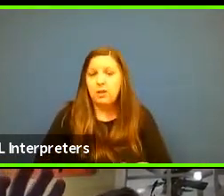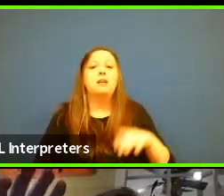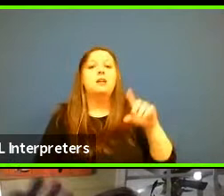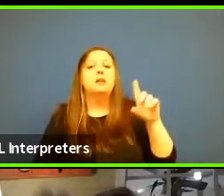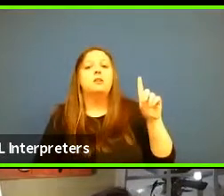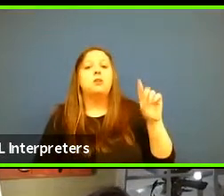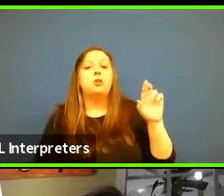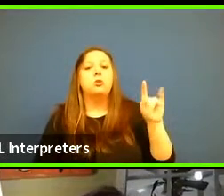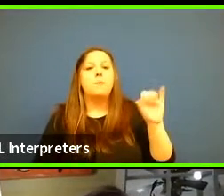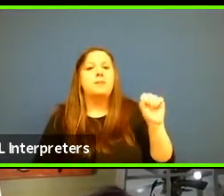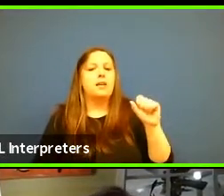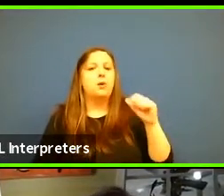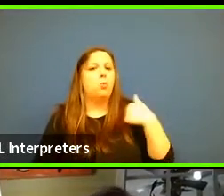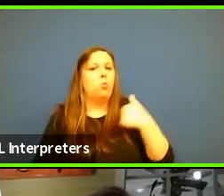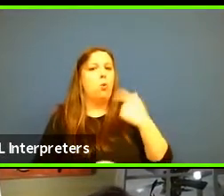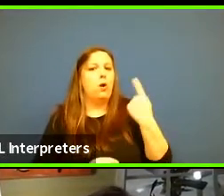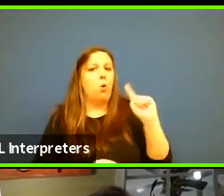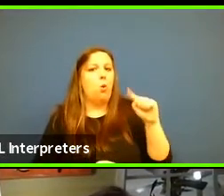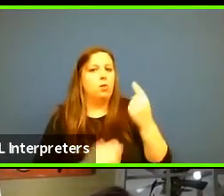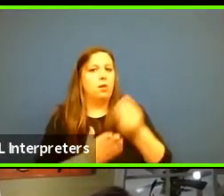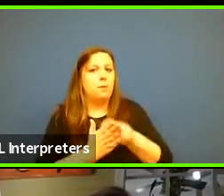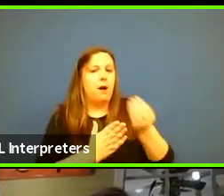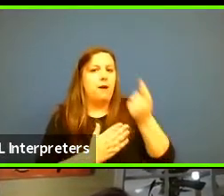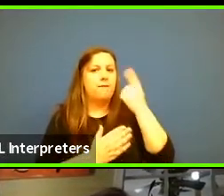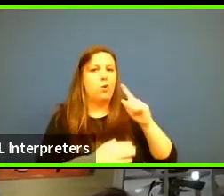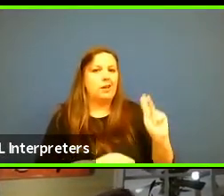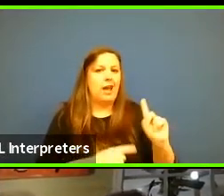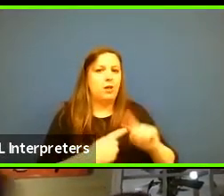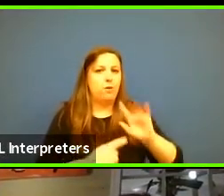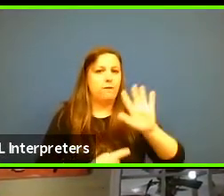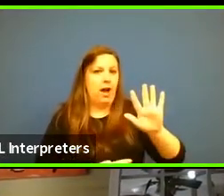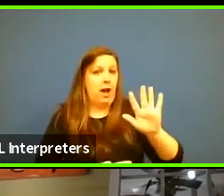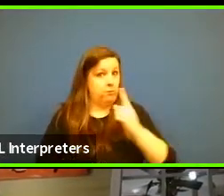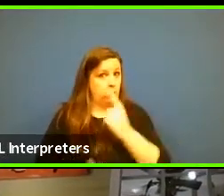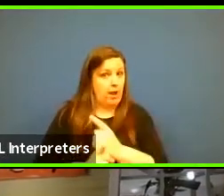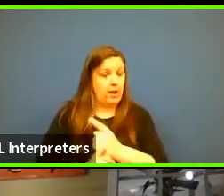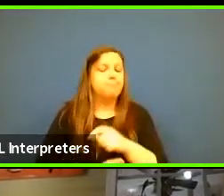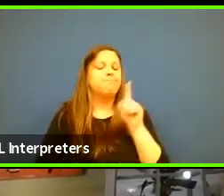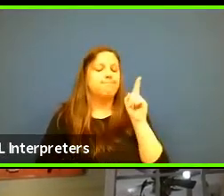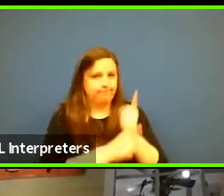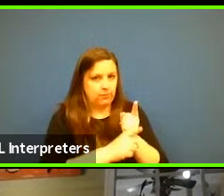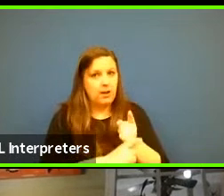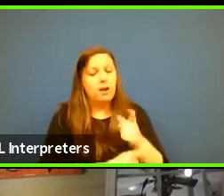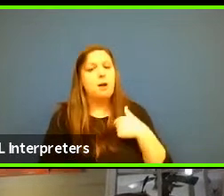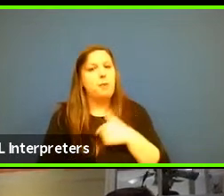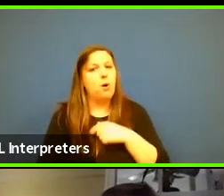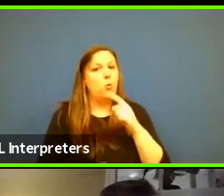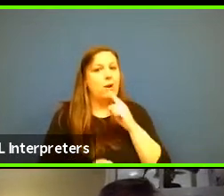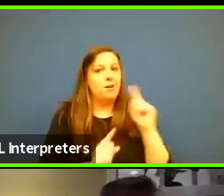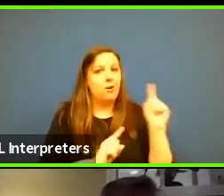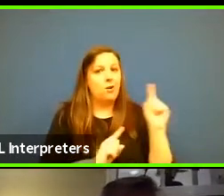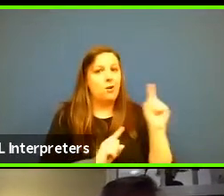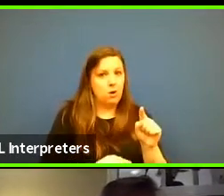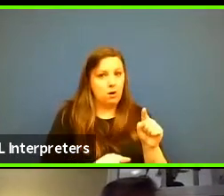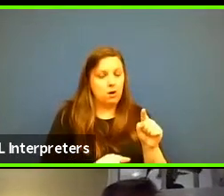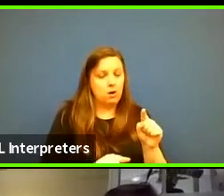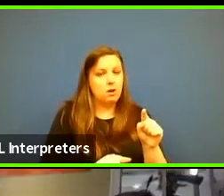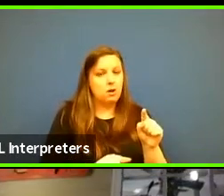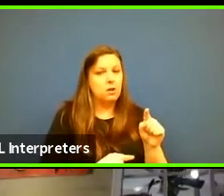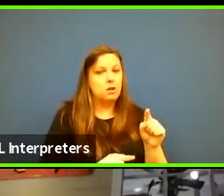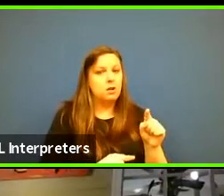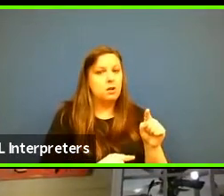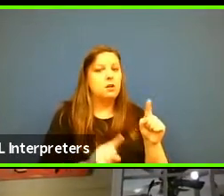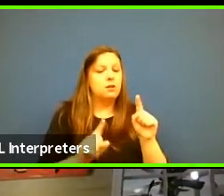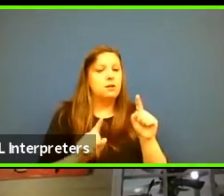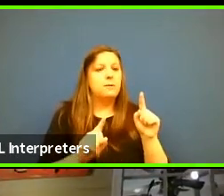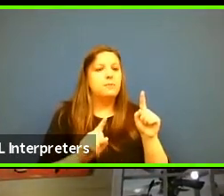that correct, Mr. Fisher? That's correct. But we did order The numbers that we ordered, we probably will have enough to